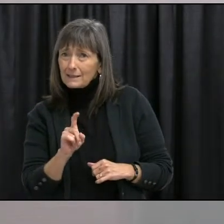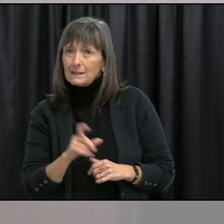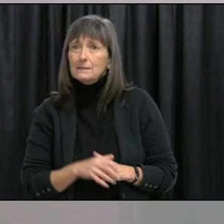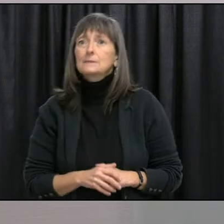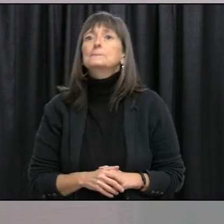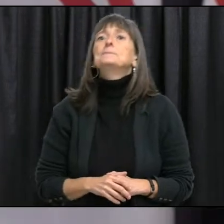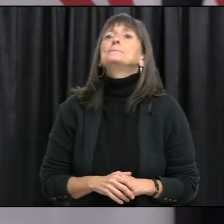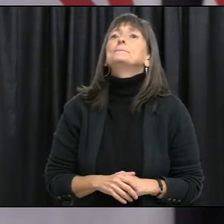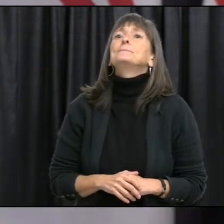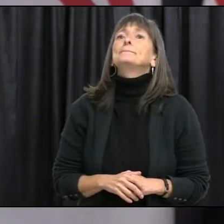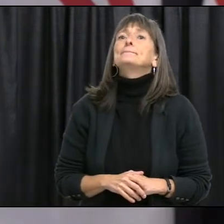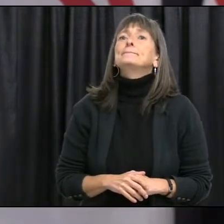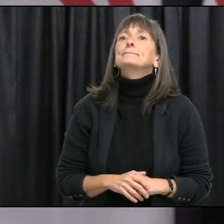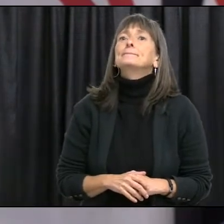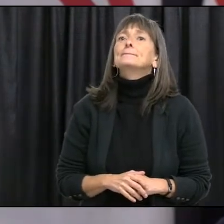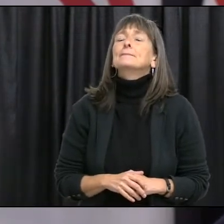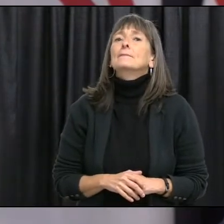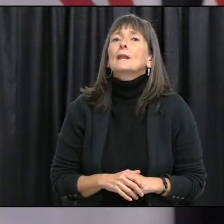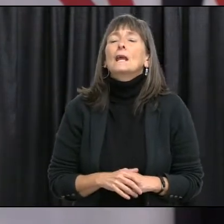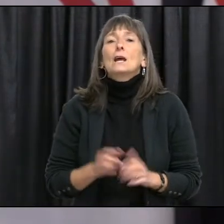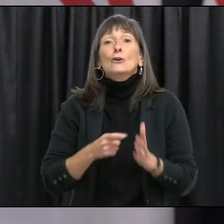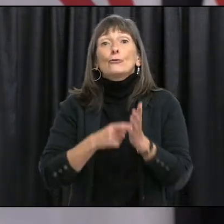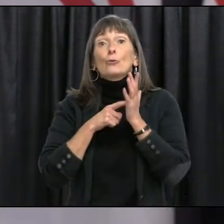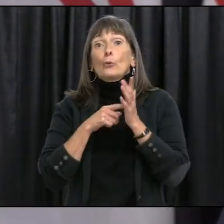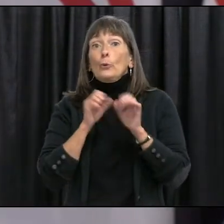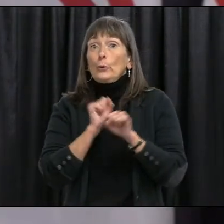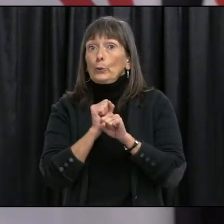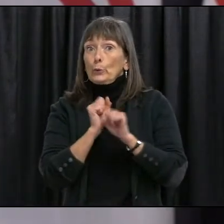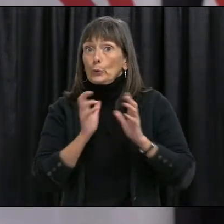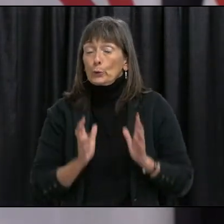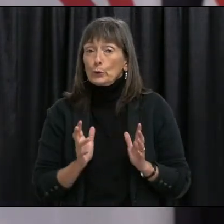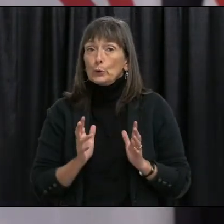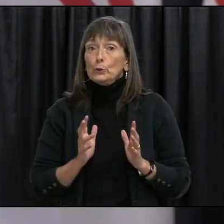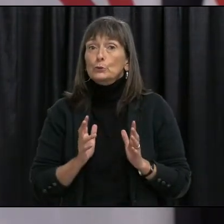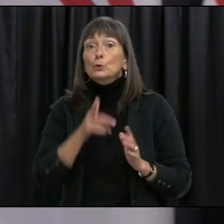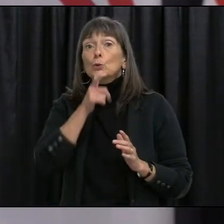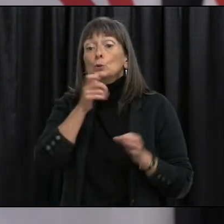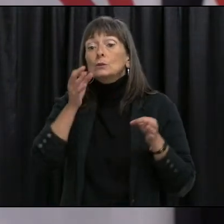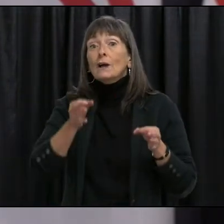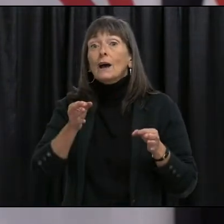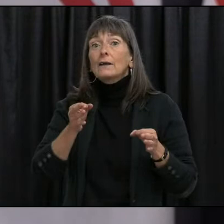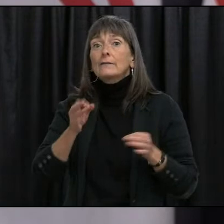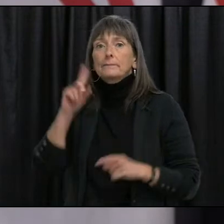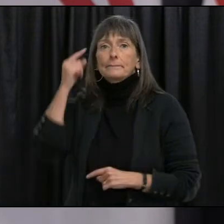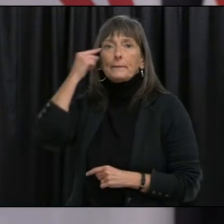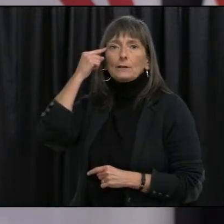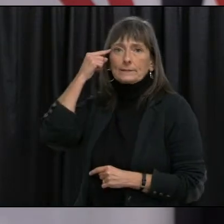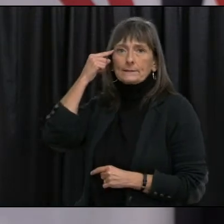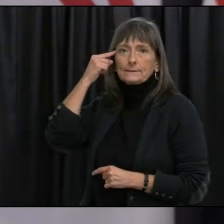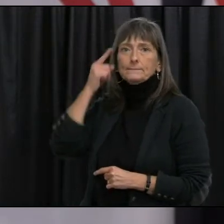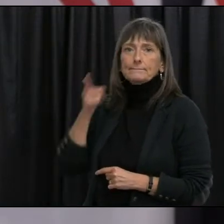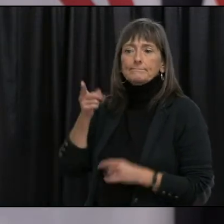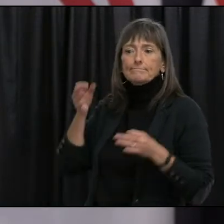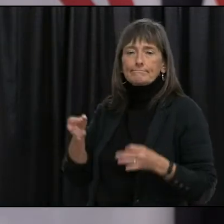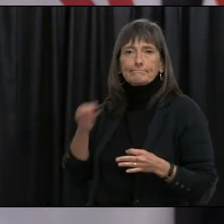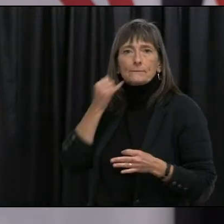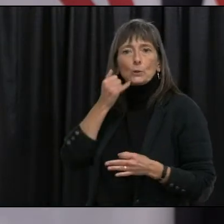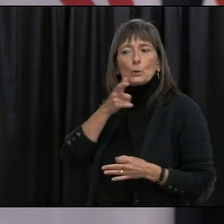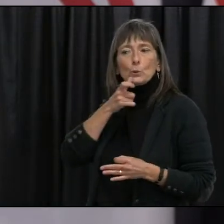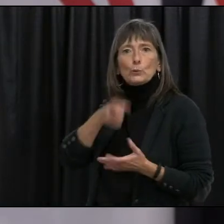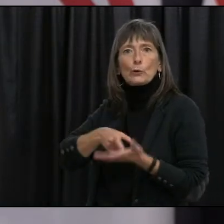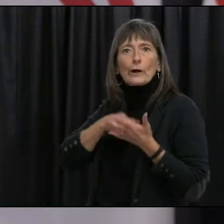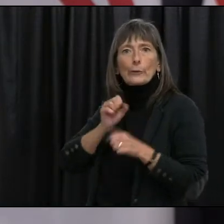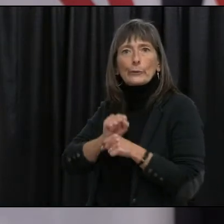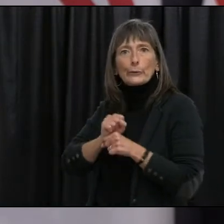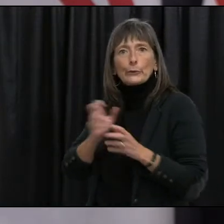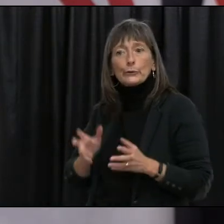that? Essential workers are deemed so by their employer. And in the case of